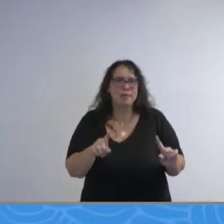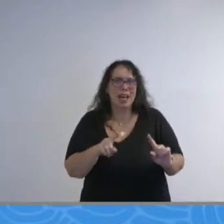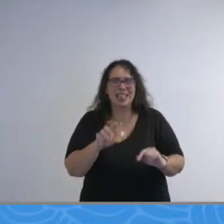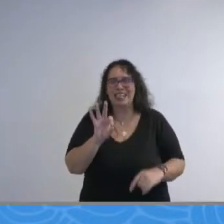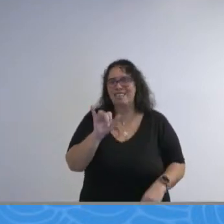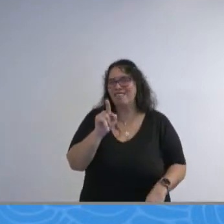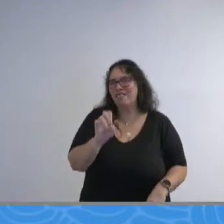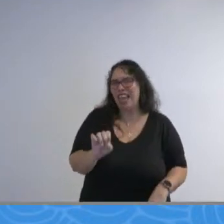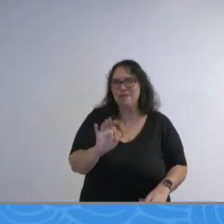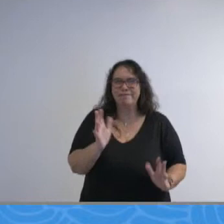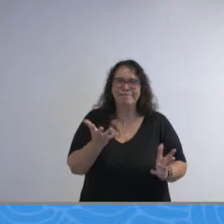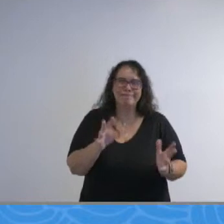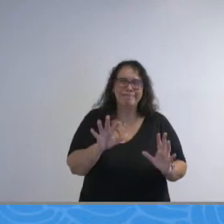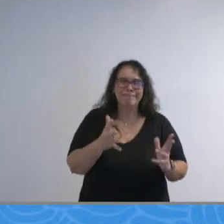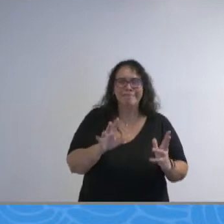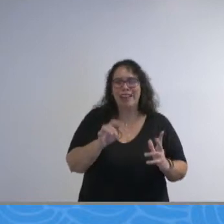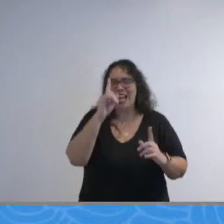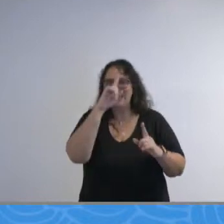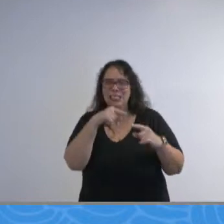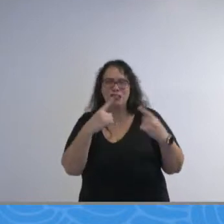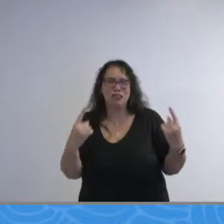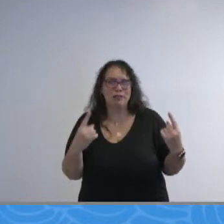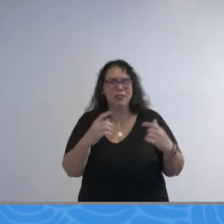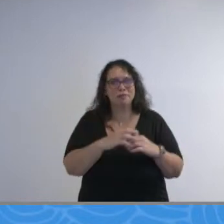I disagree, this is FAPE for my child.